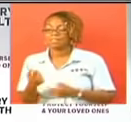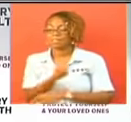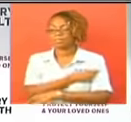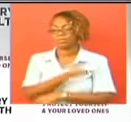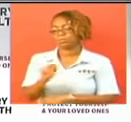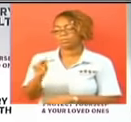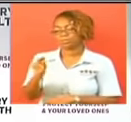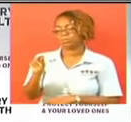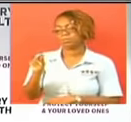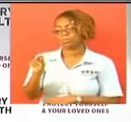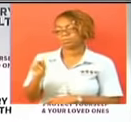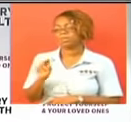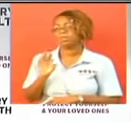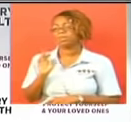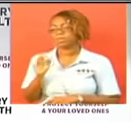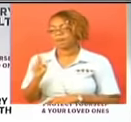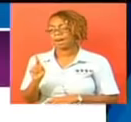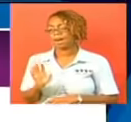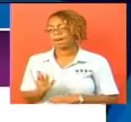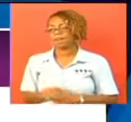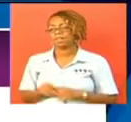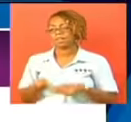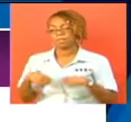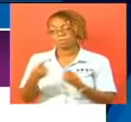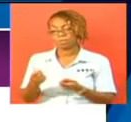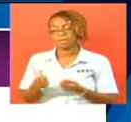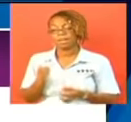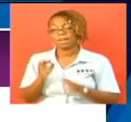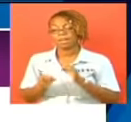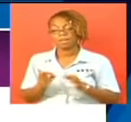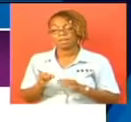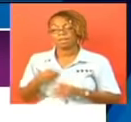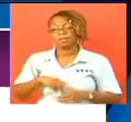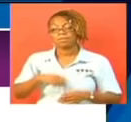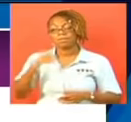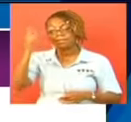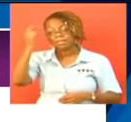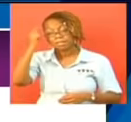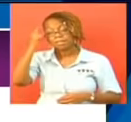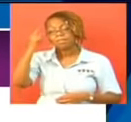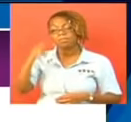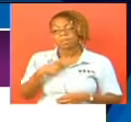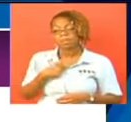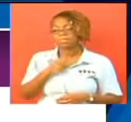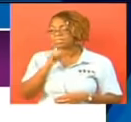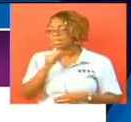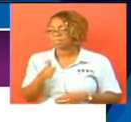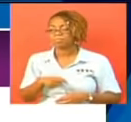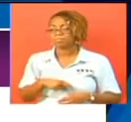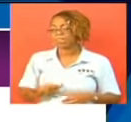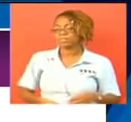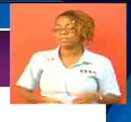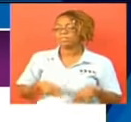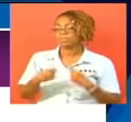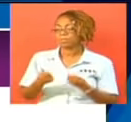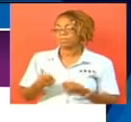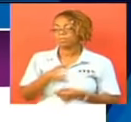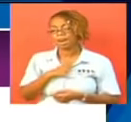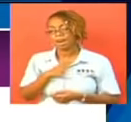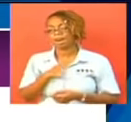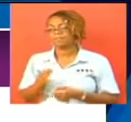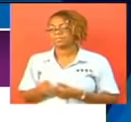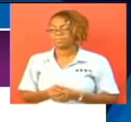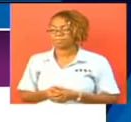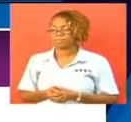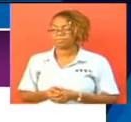me, Al Alexander, asking a question, but how soon after taking a vaccine can I try for pregnancy? Right.